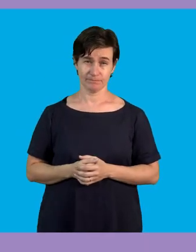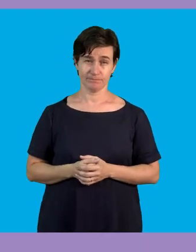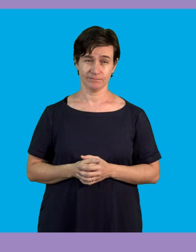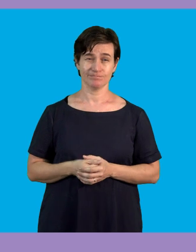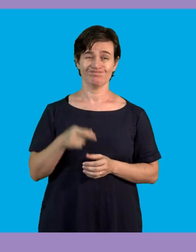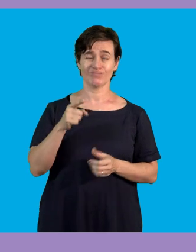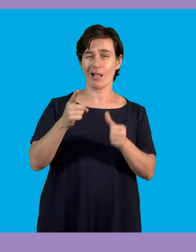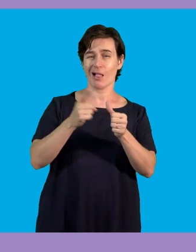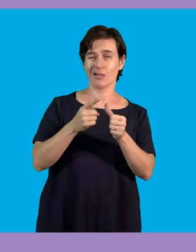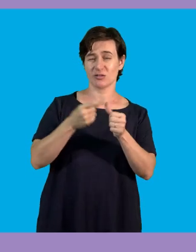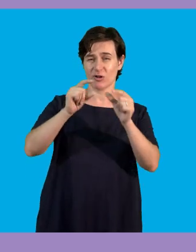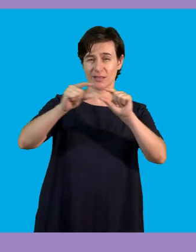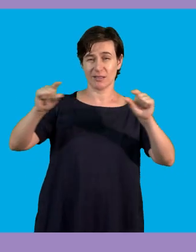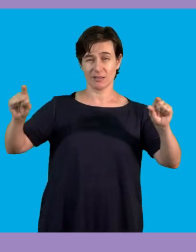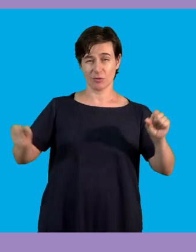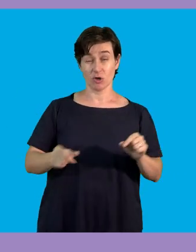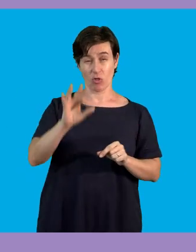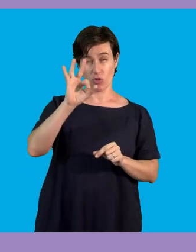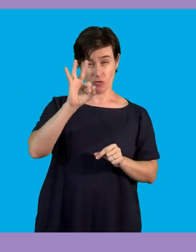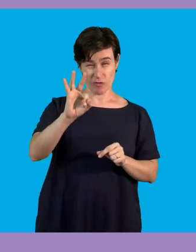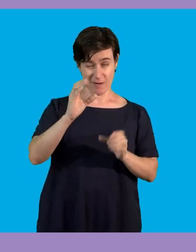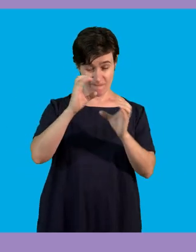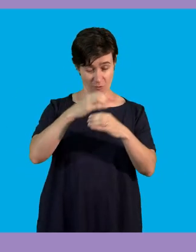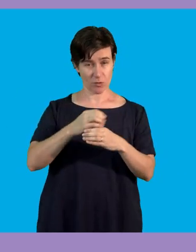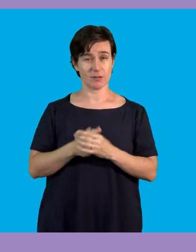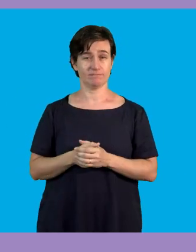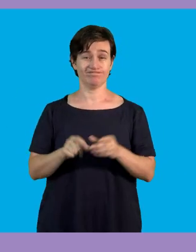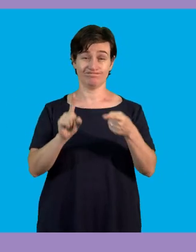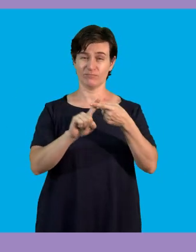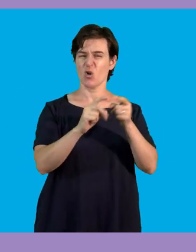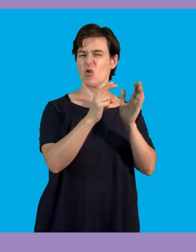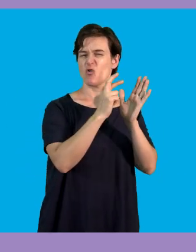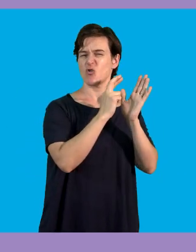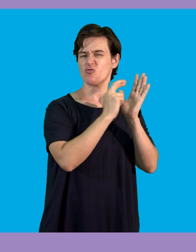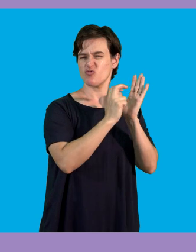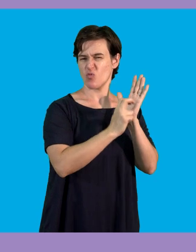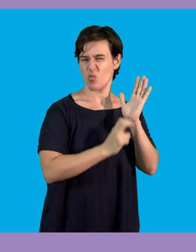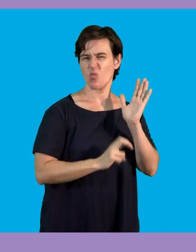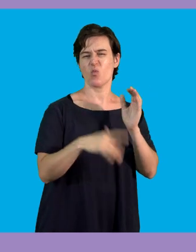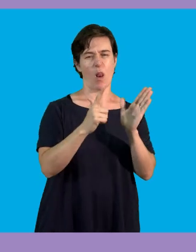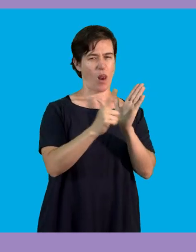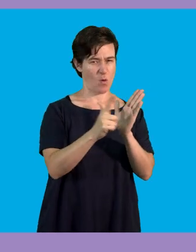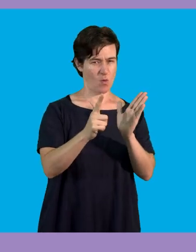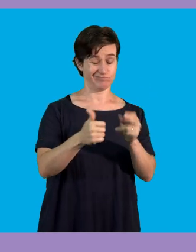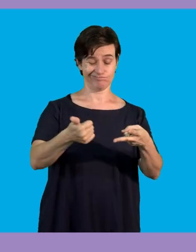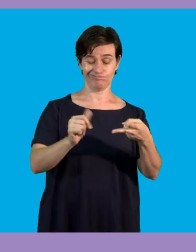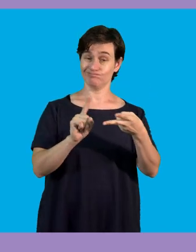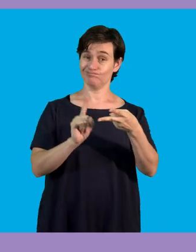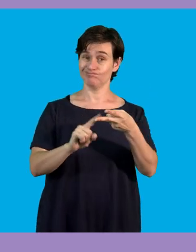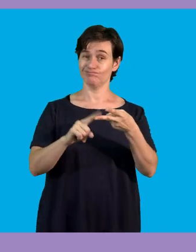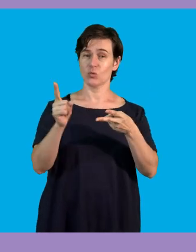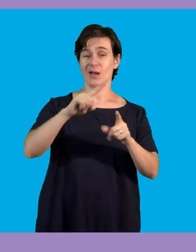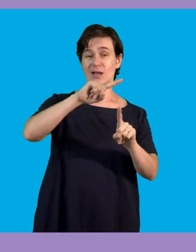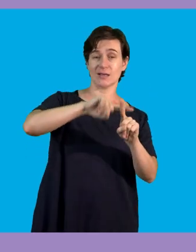our algebraic expressions, we have divided them into three sections. First would be rules and laws. The second part would